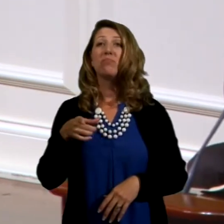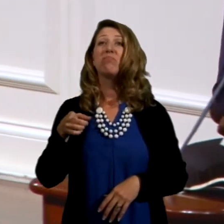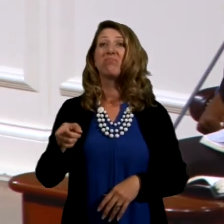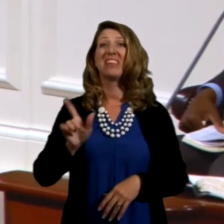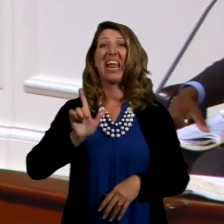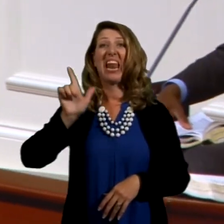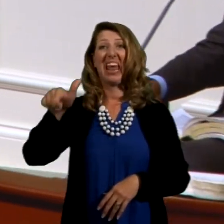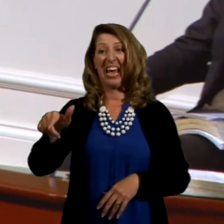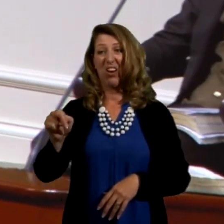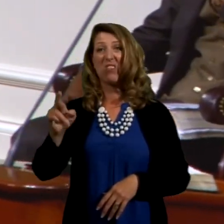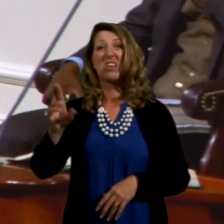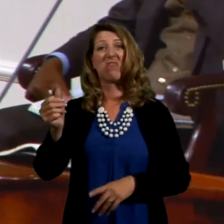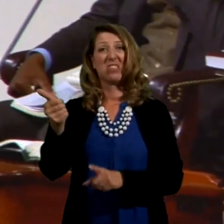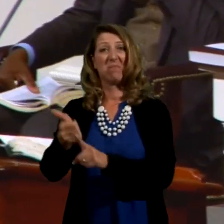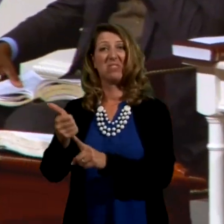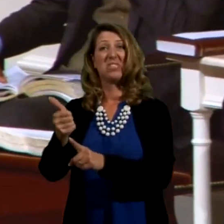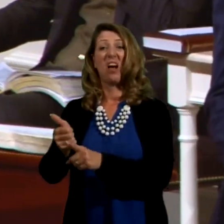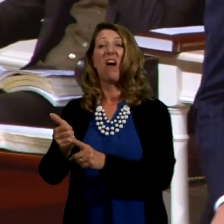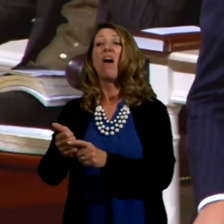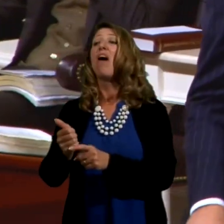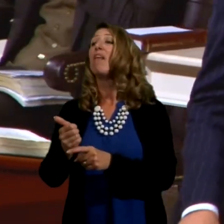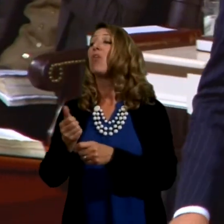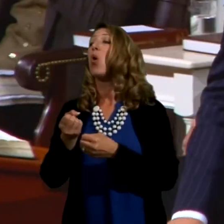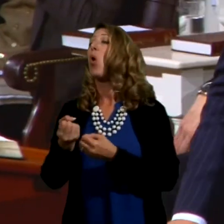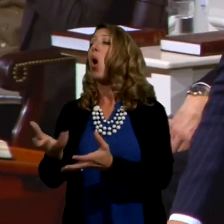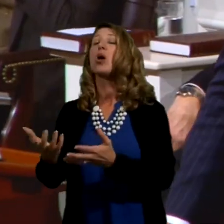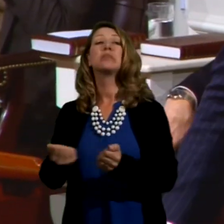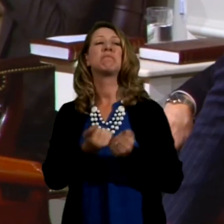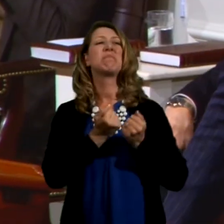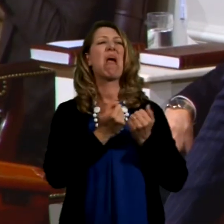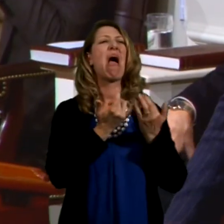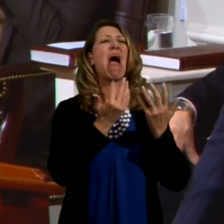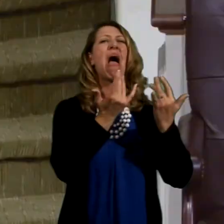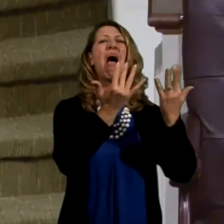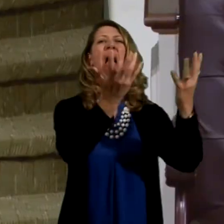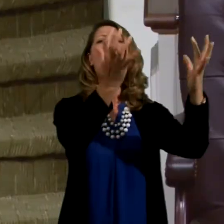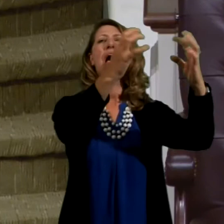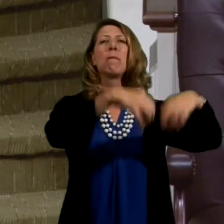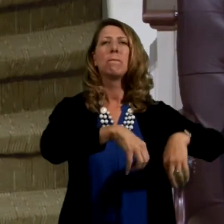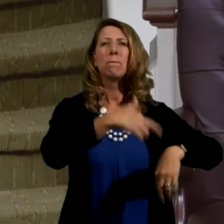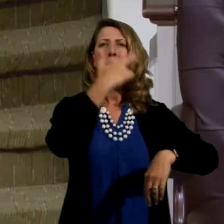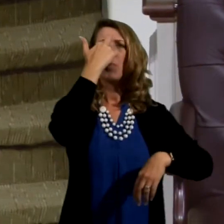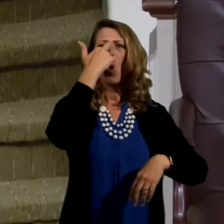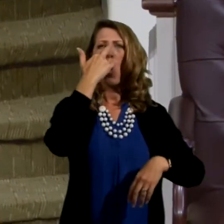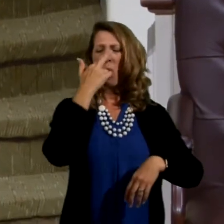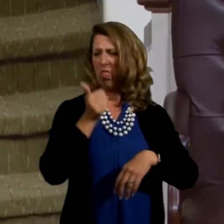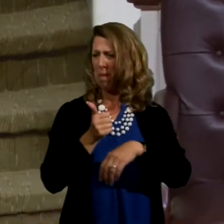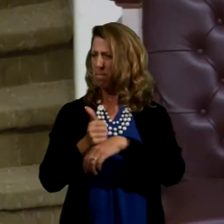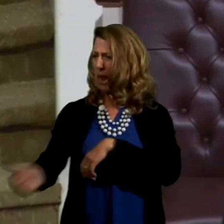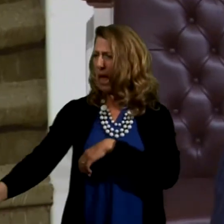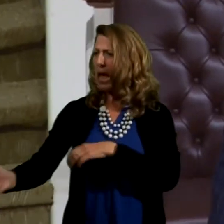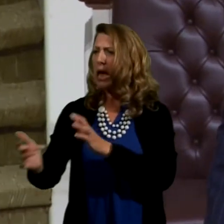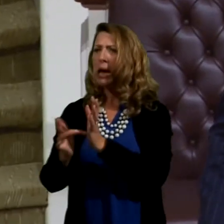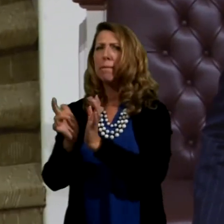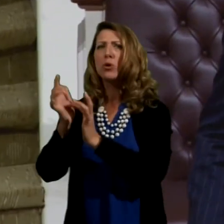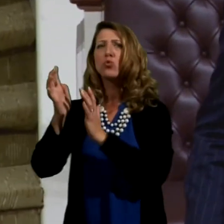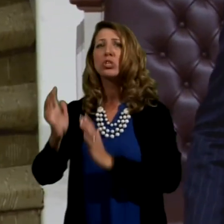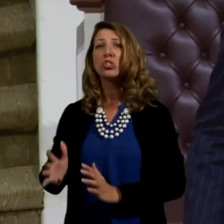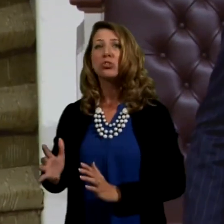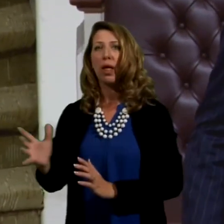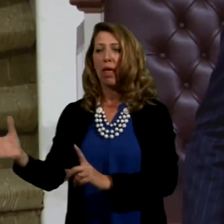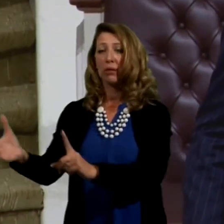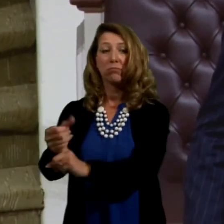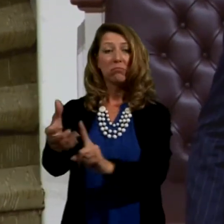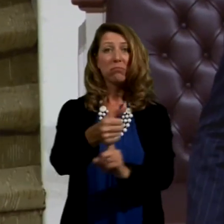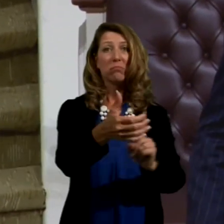fire himself or have it done and then blame Christians. And he would take them and dip them in oil and light them on